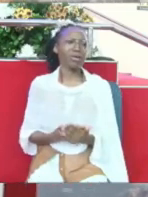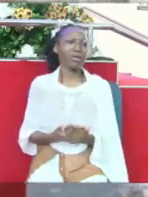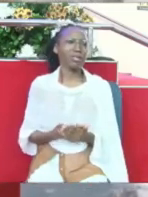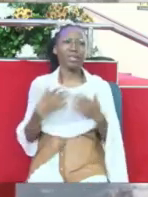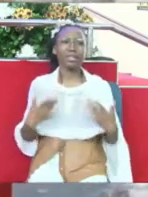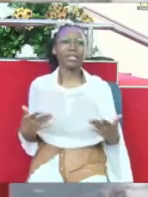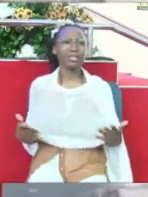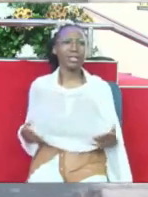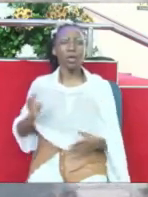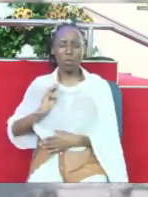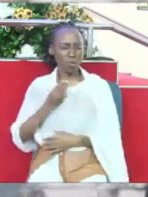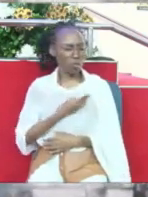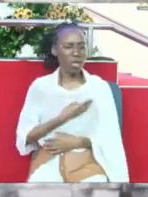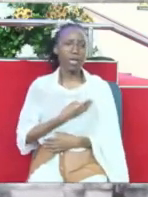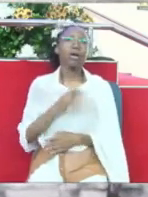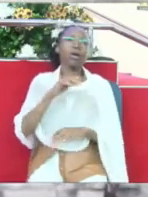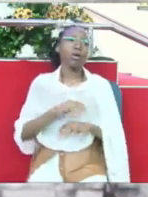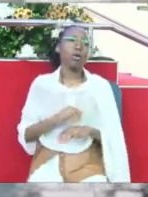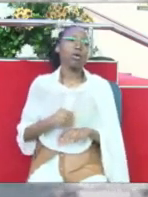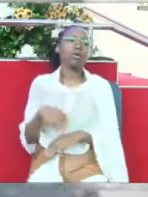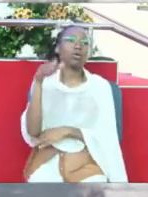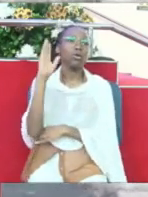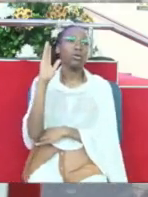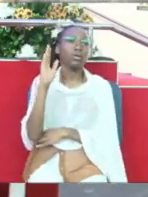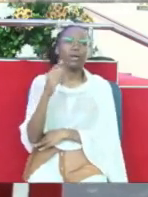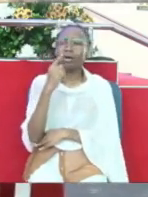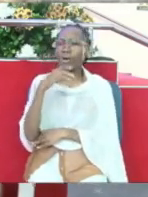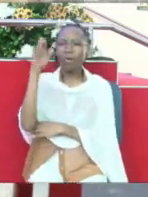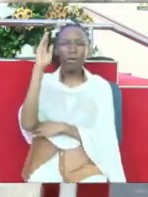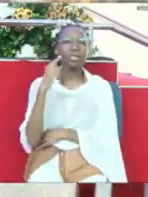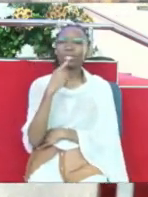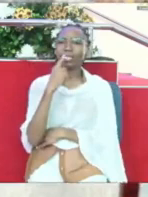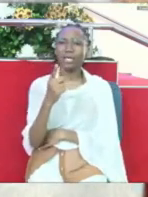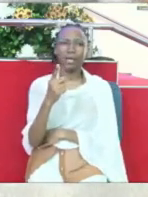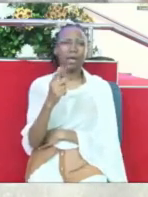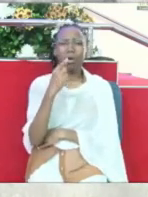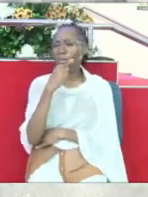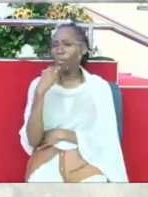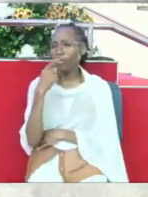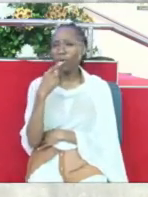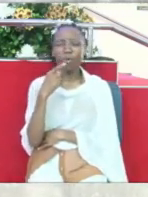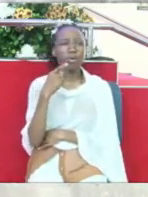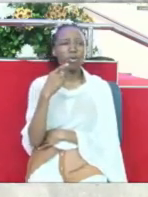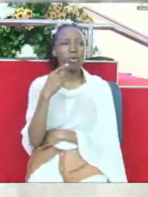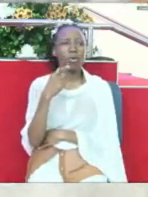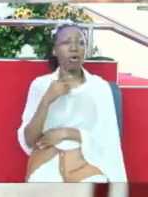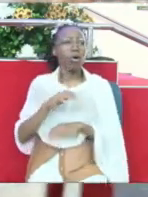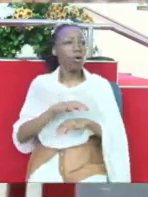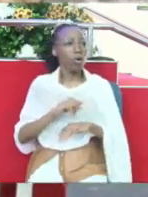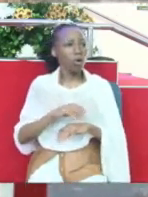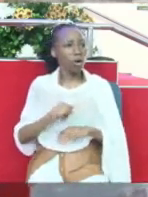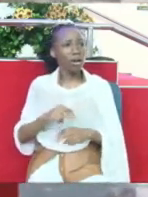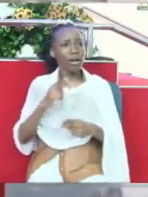kalinganishwa naye. He says whoever calls his name. Anasema yote ilitialo jina lake. Shall be saved. Ataokolewa. You can be the